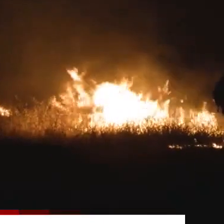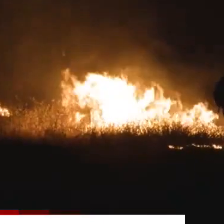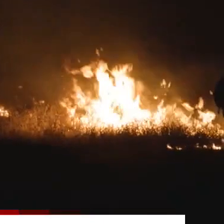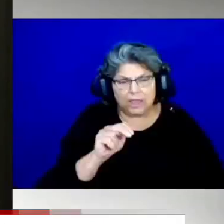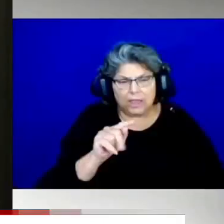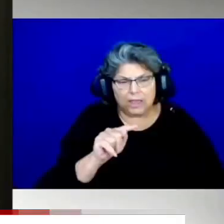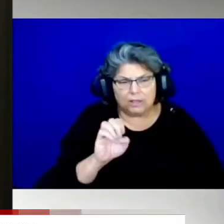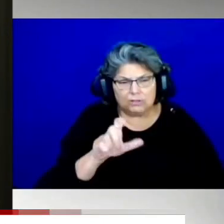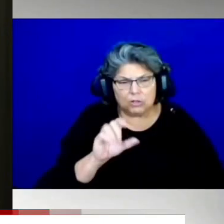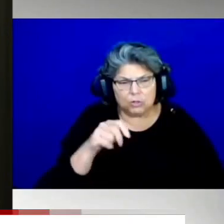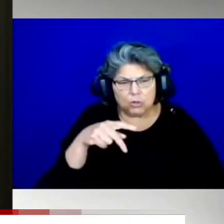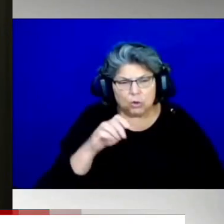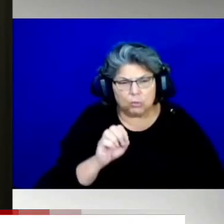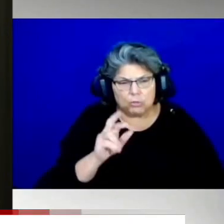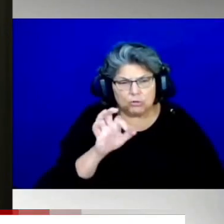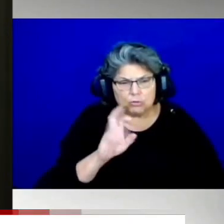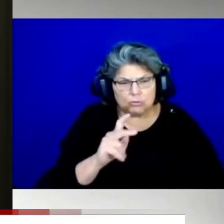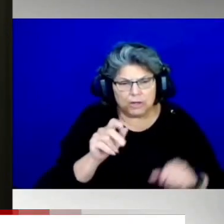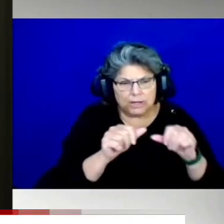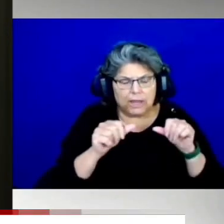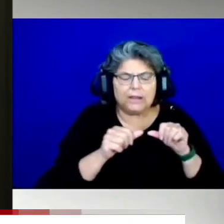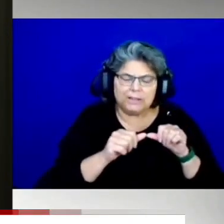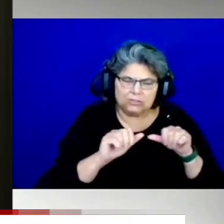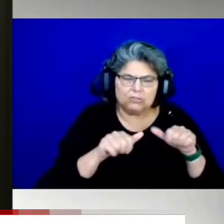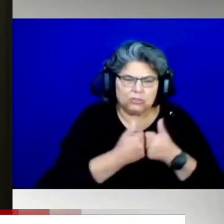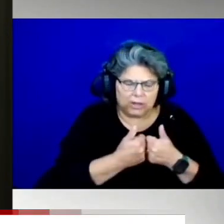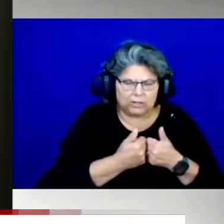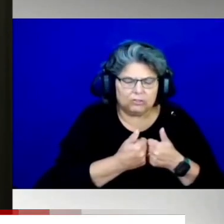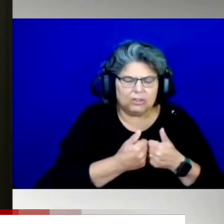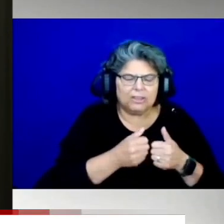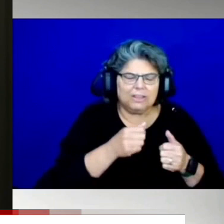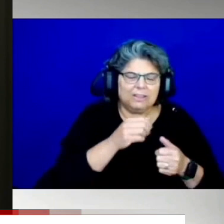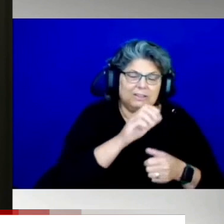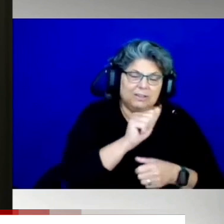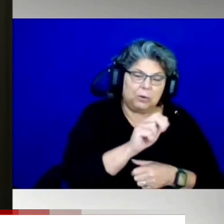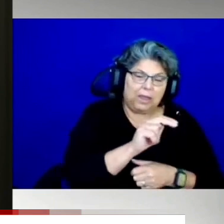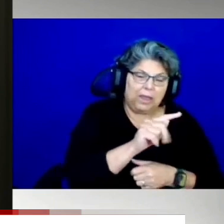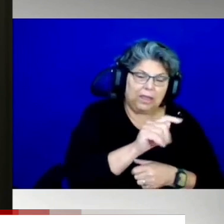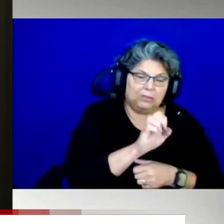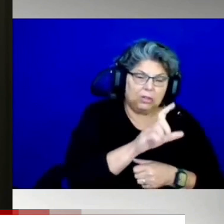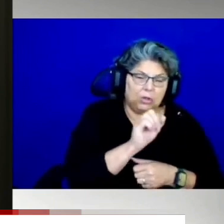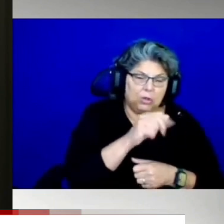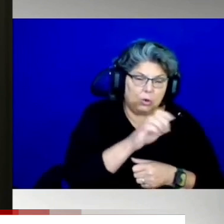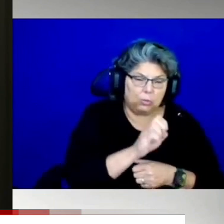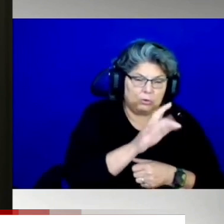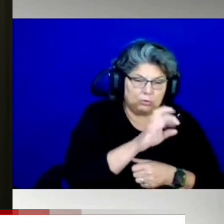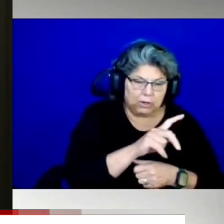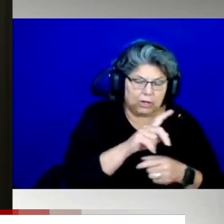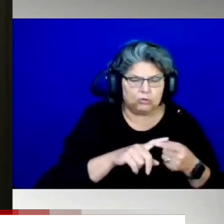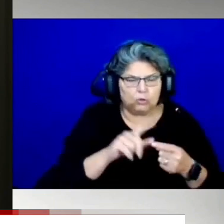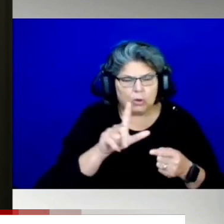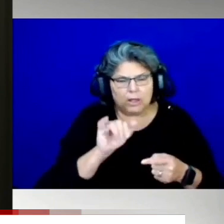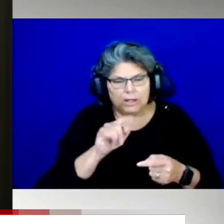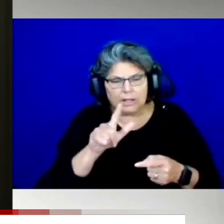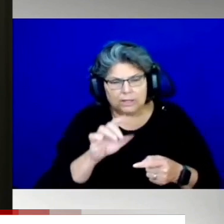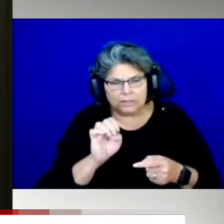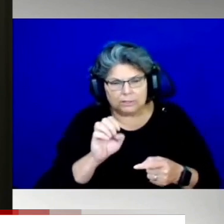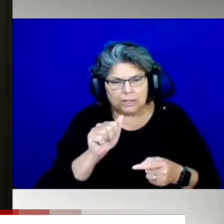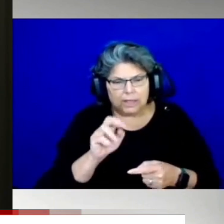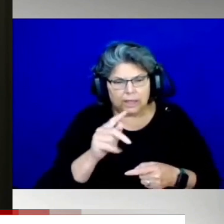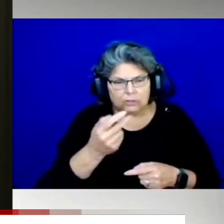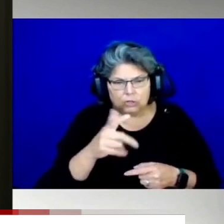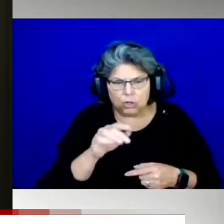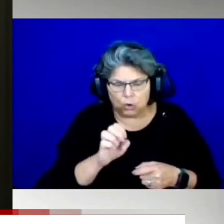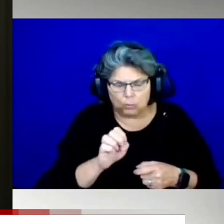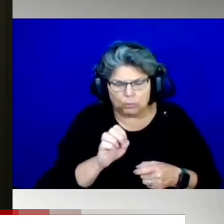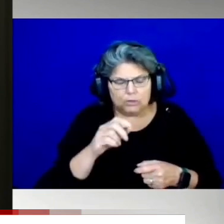ahead. So Antelope Creek to Little Antelope Creek is where we've been having challenges, basically because the heat in there of all the